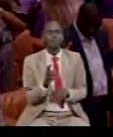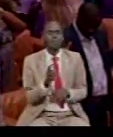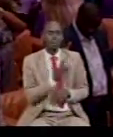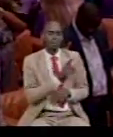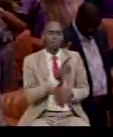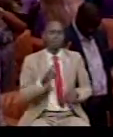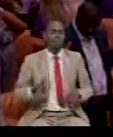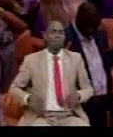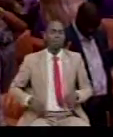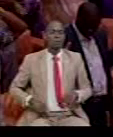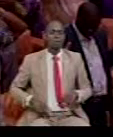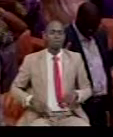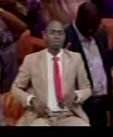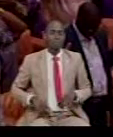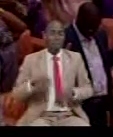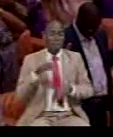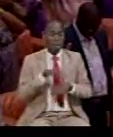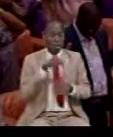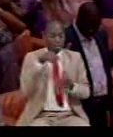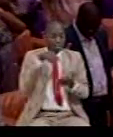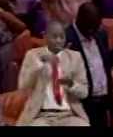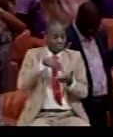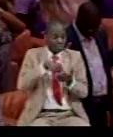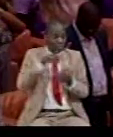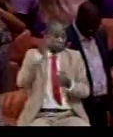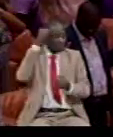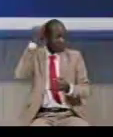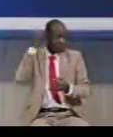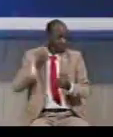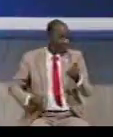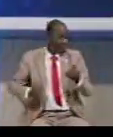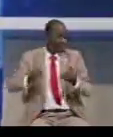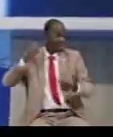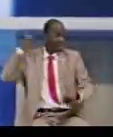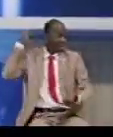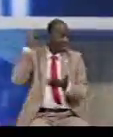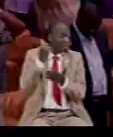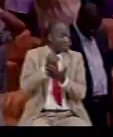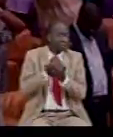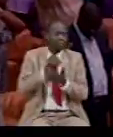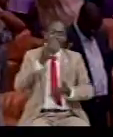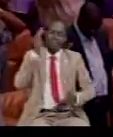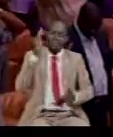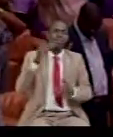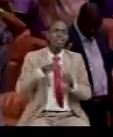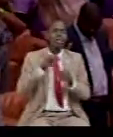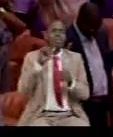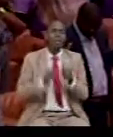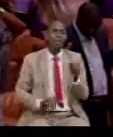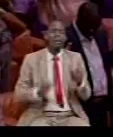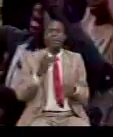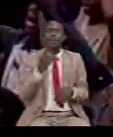Lord, at this final amen, testimony in every mouth.